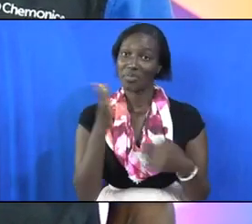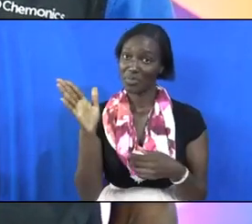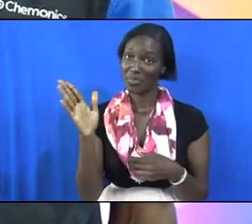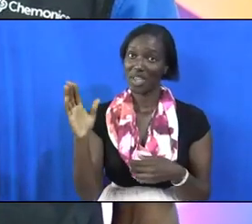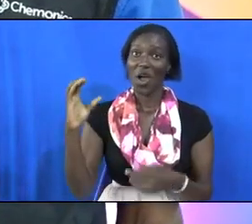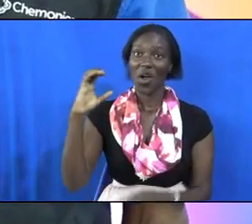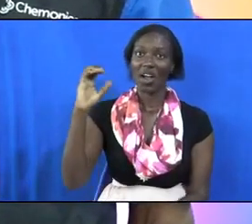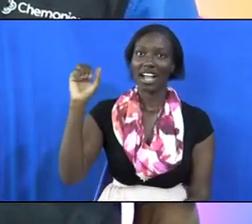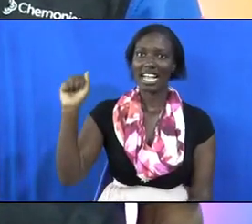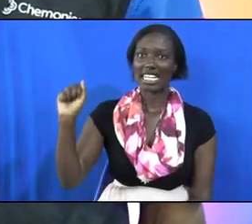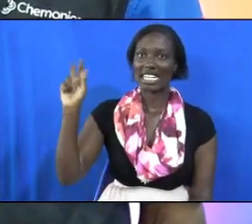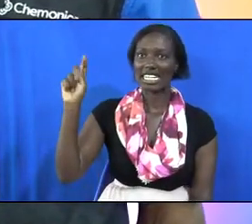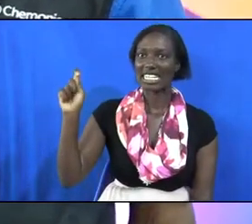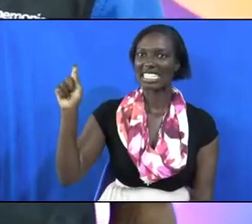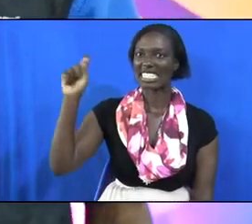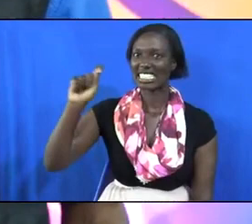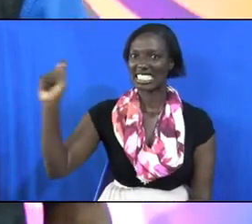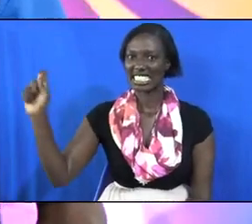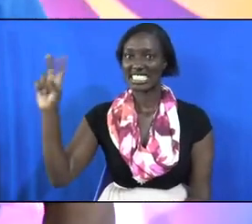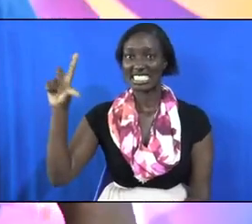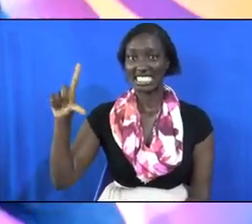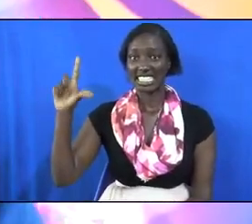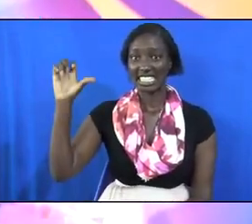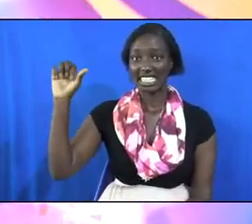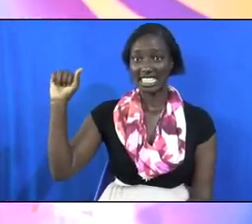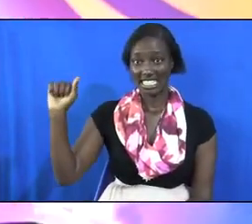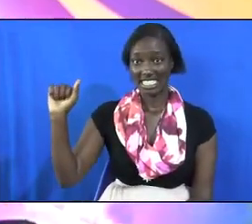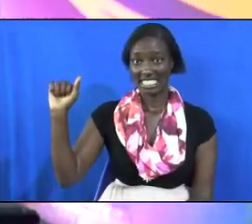cattle dip. And I want to believe it still exists.